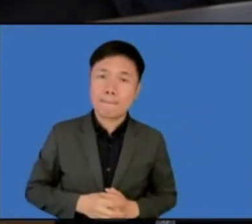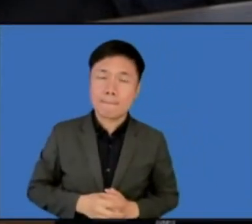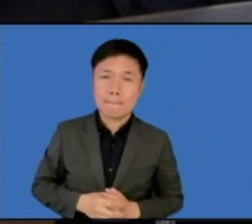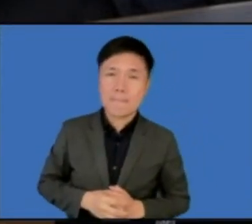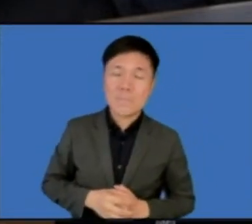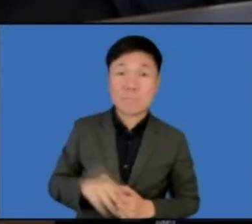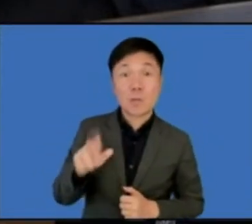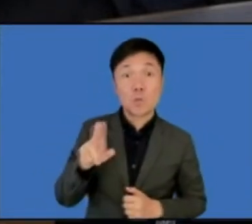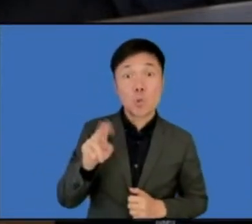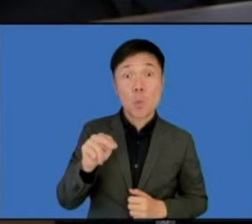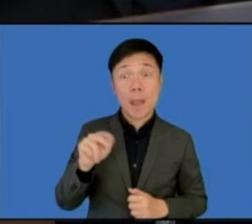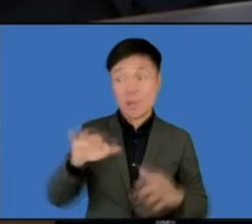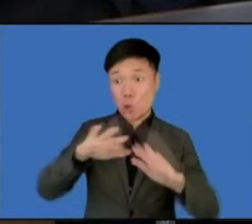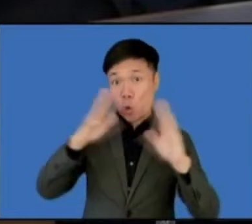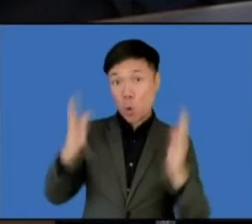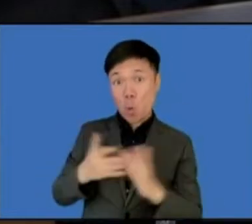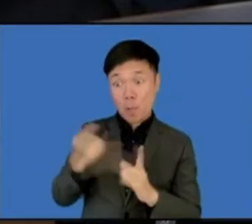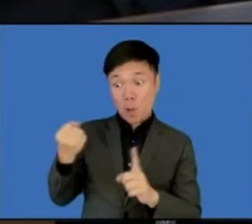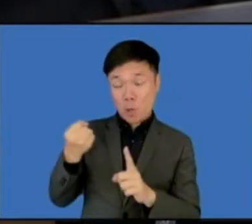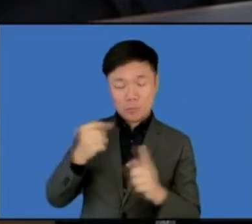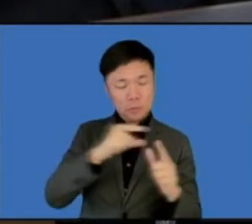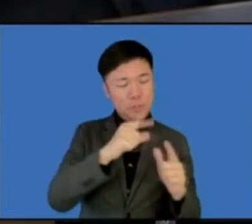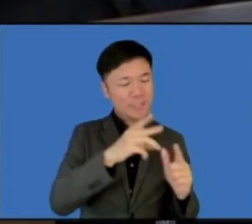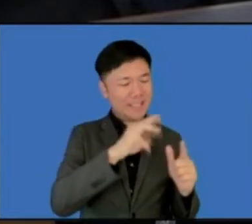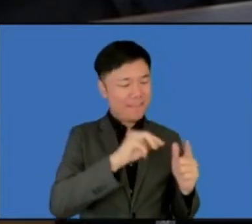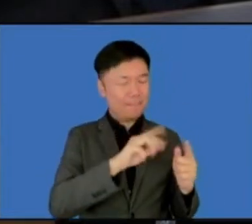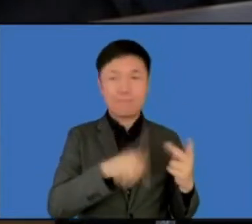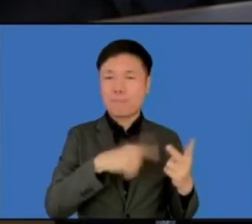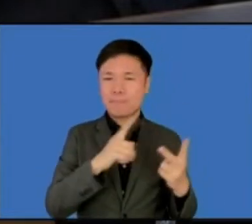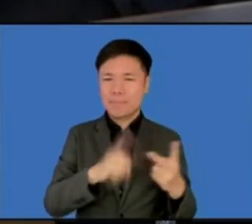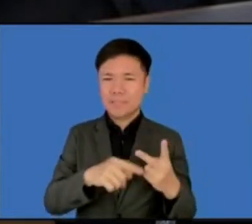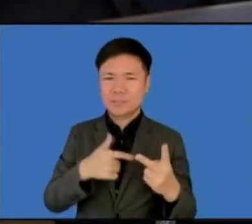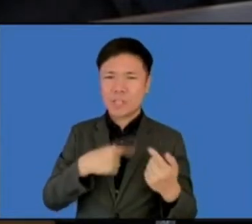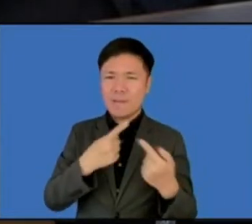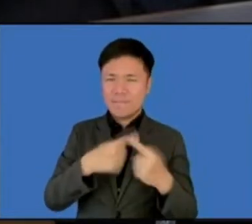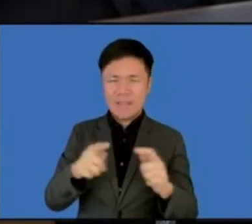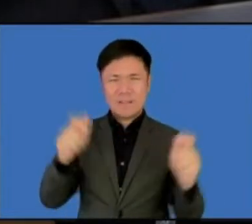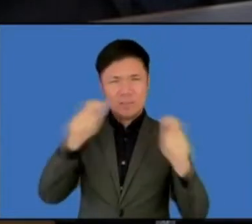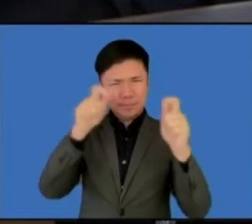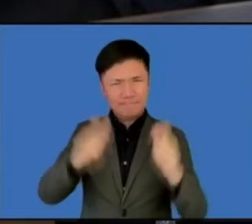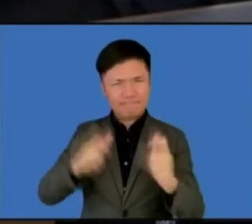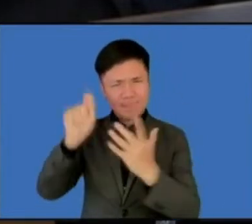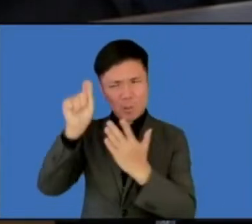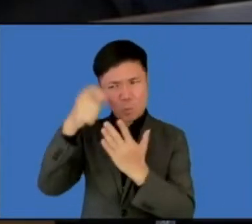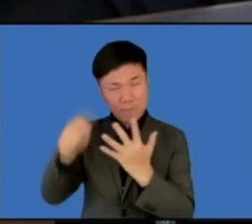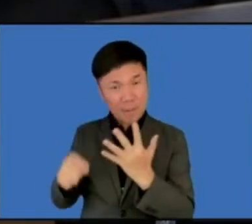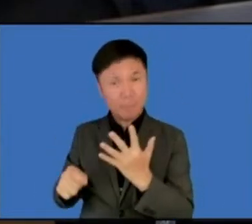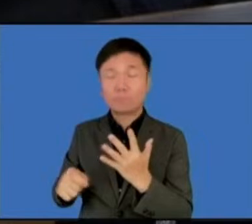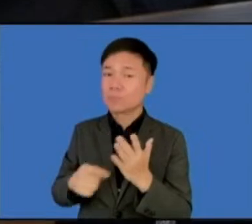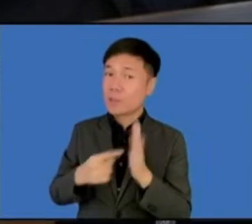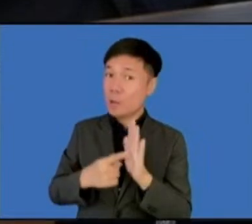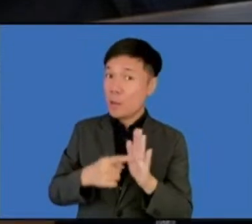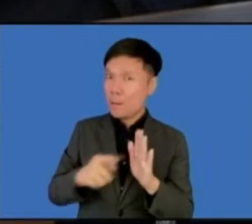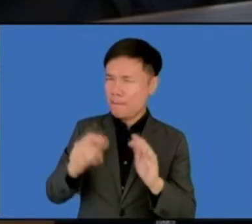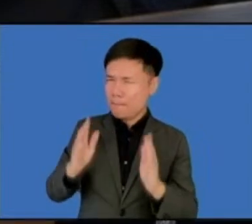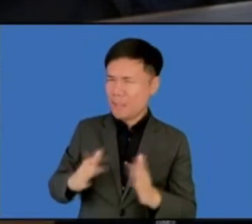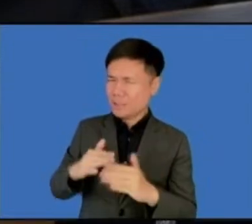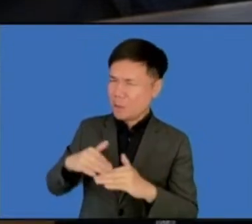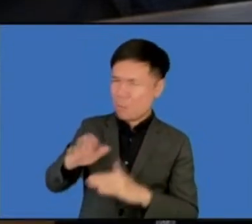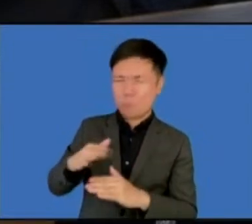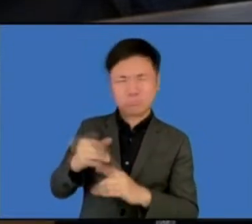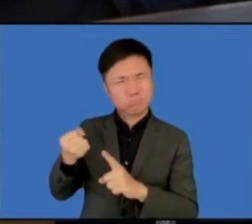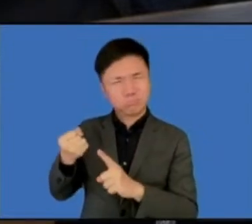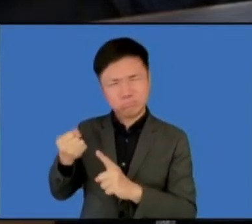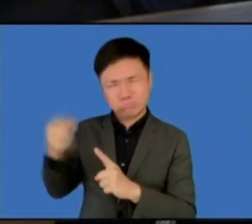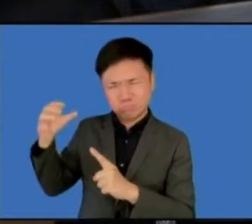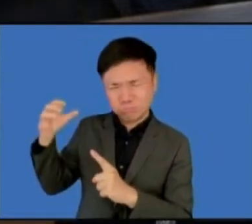Global Compact for Migration to shaping gender-responsive indicators for its implementation. Women continues to champion a bottom-up intersectional